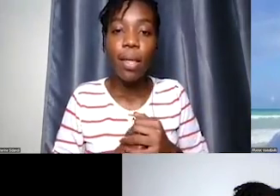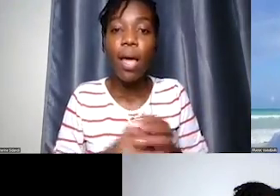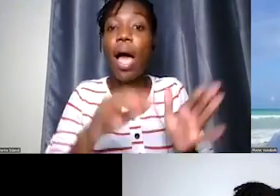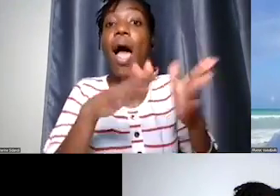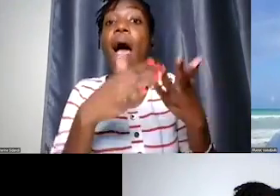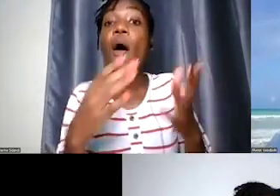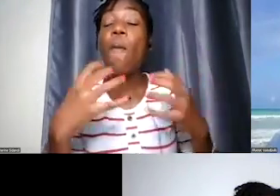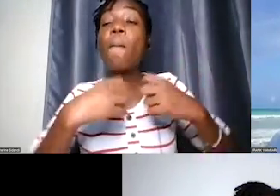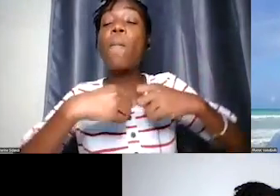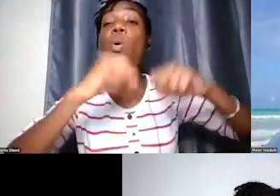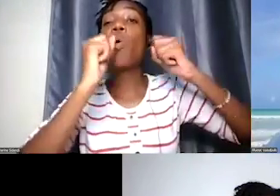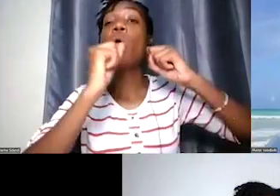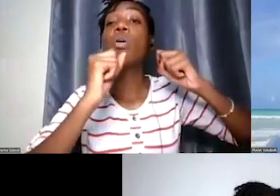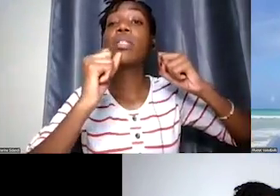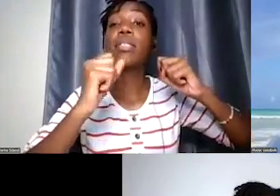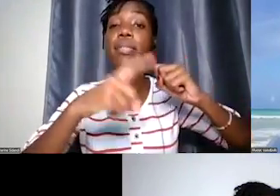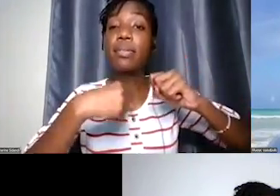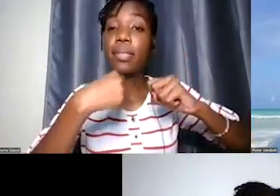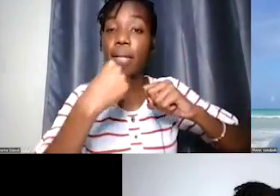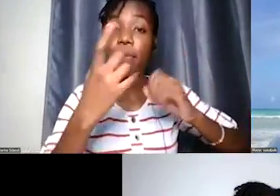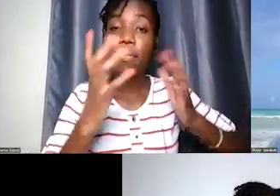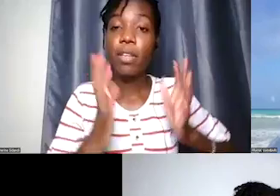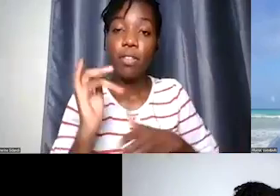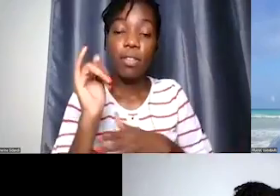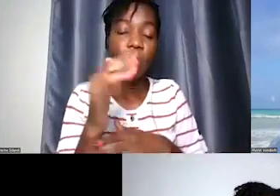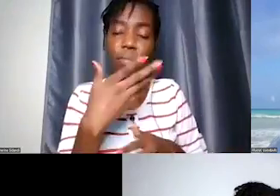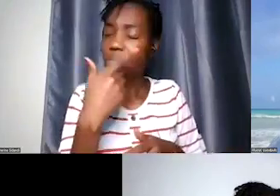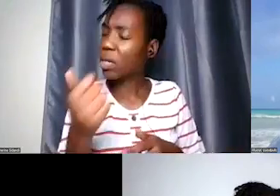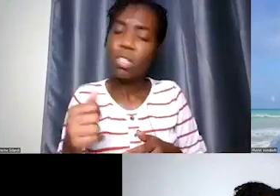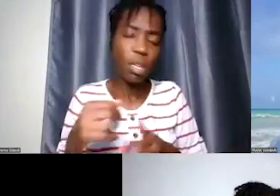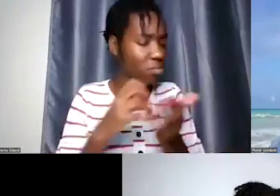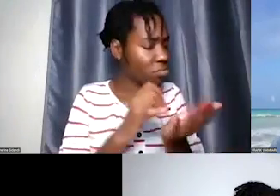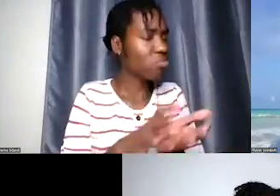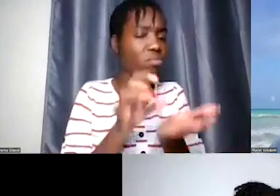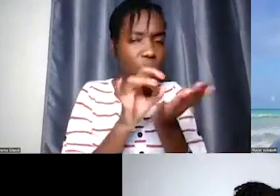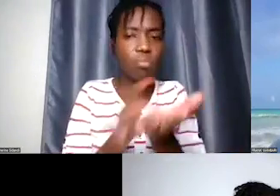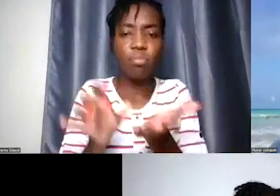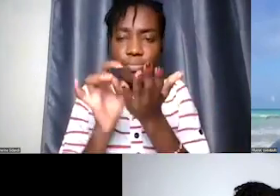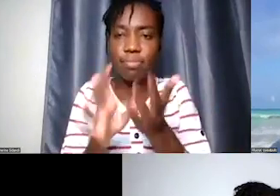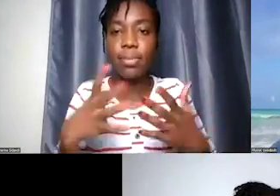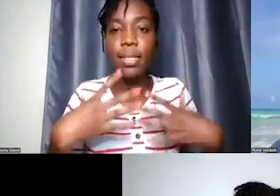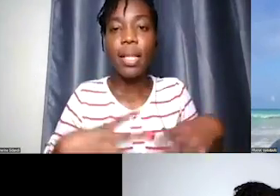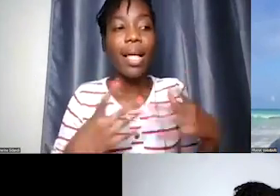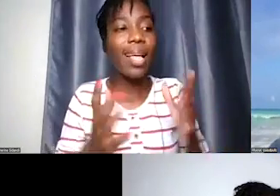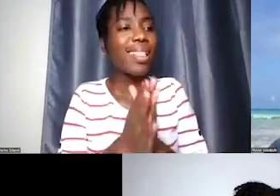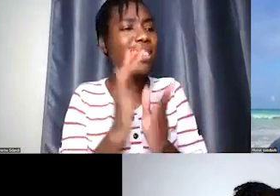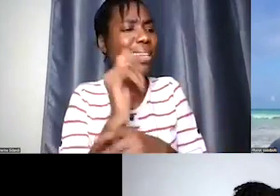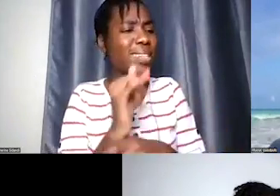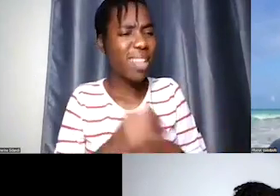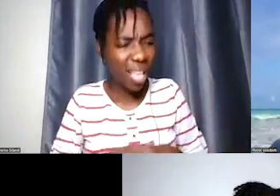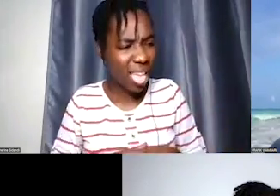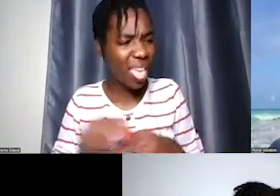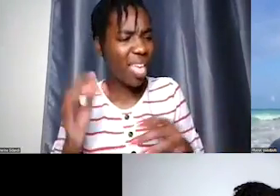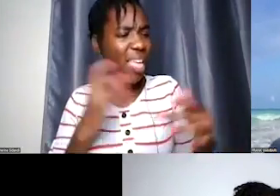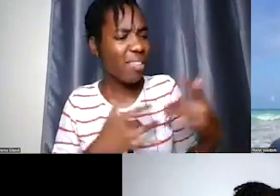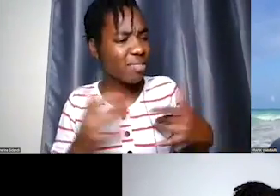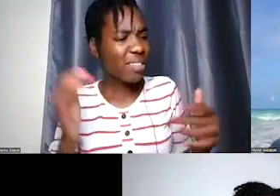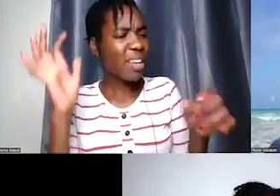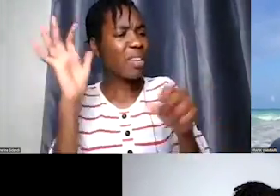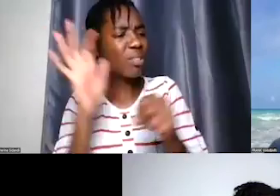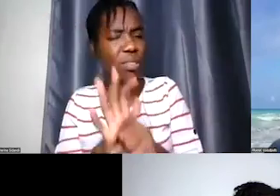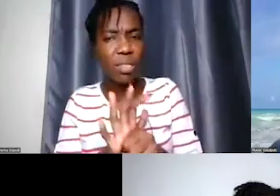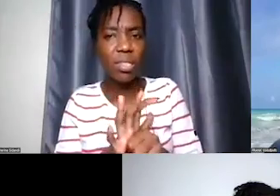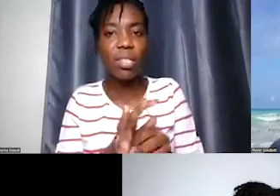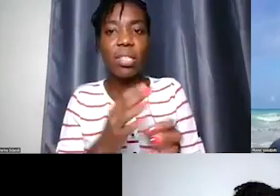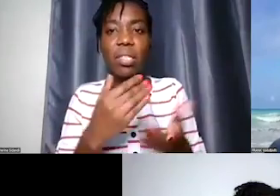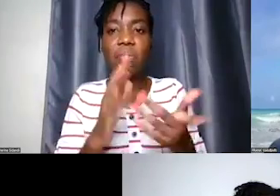been telling her to sack people anyhowly. And this was affecting her so much. When she go home, she won't even